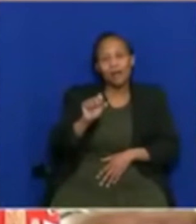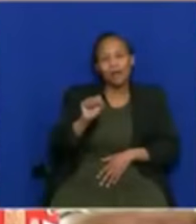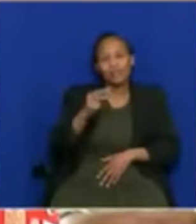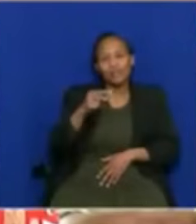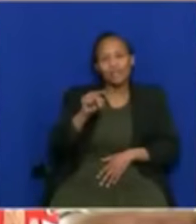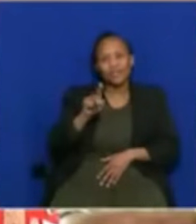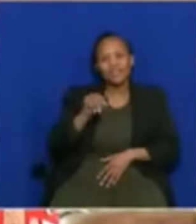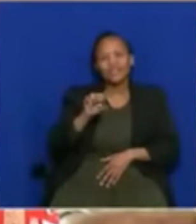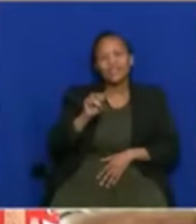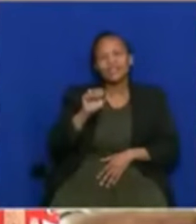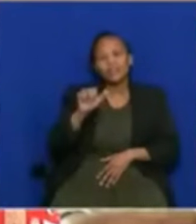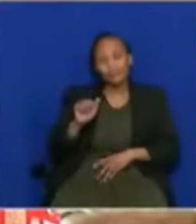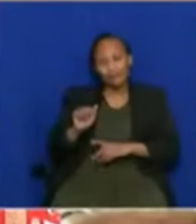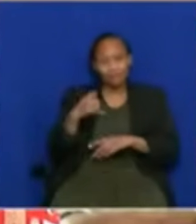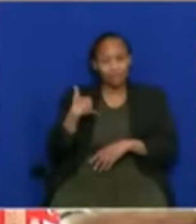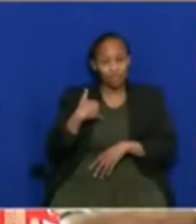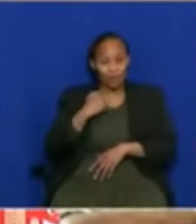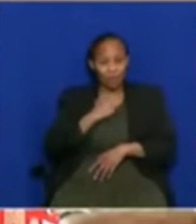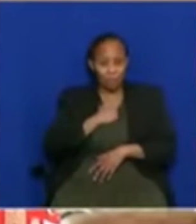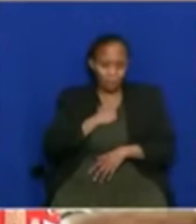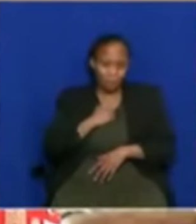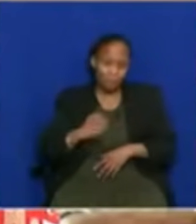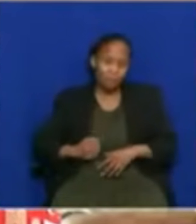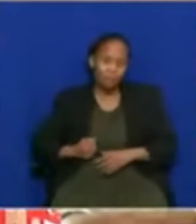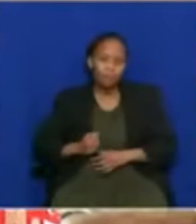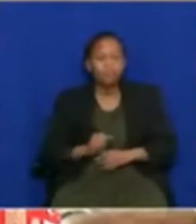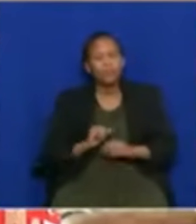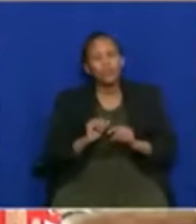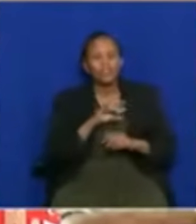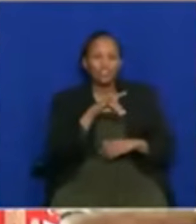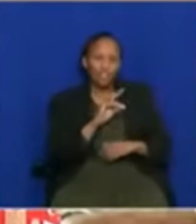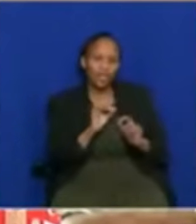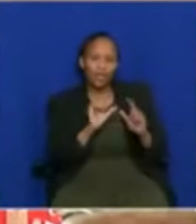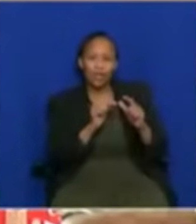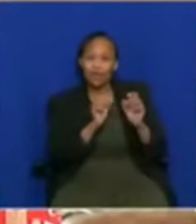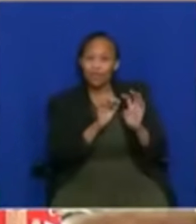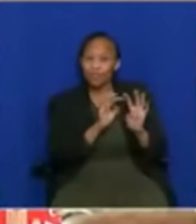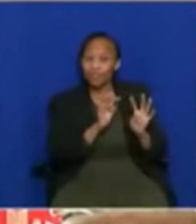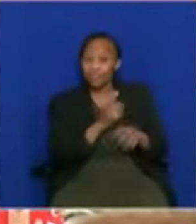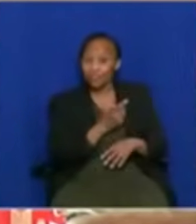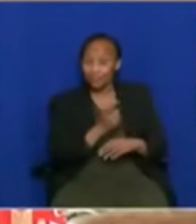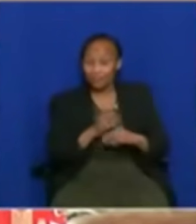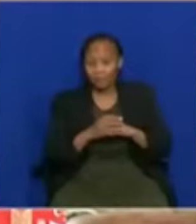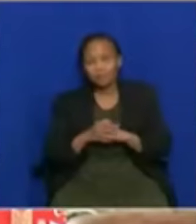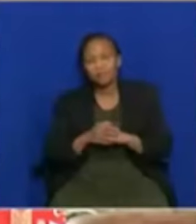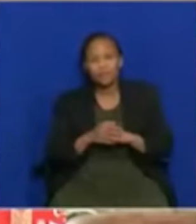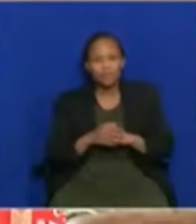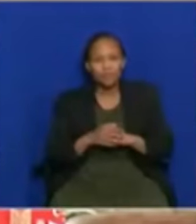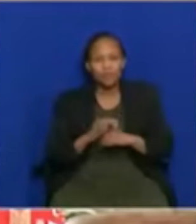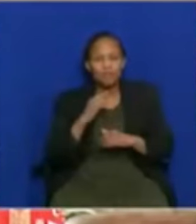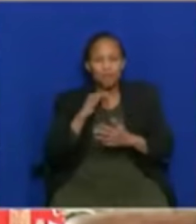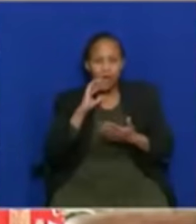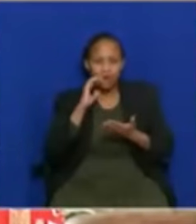Chair and the Commissioners, I confirm the submission by the evidence leader.